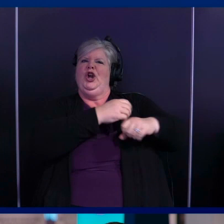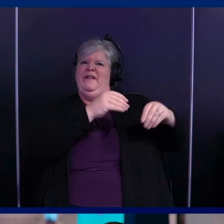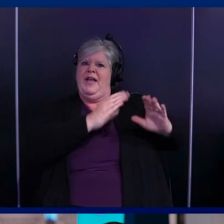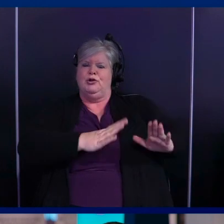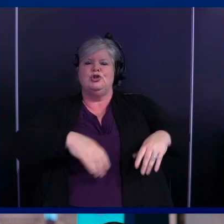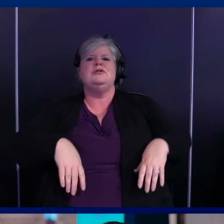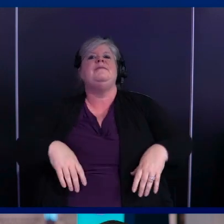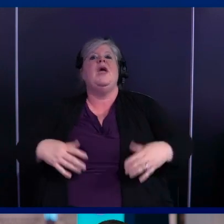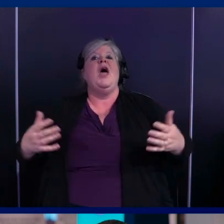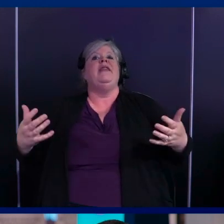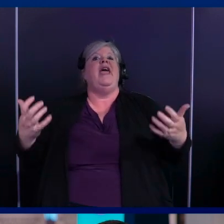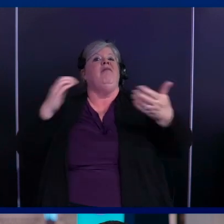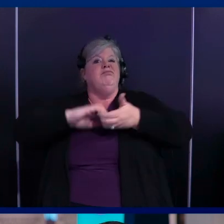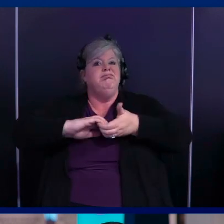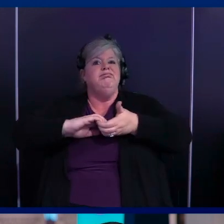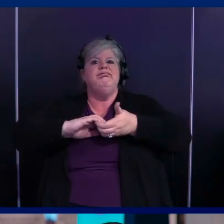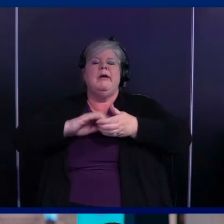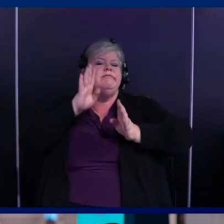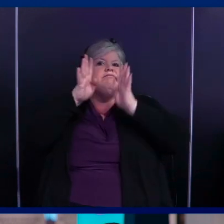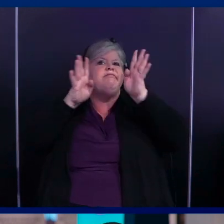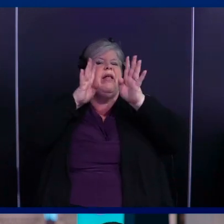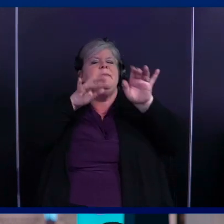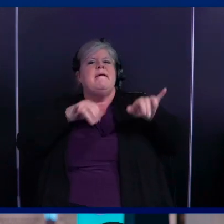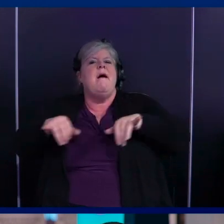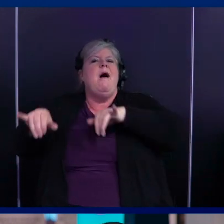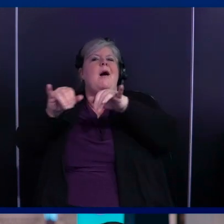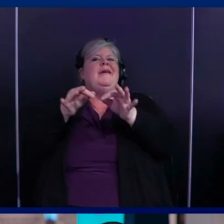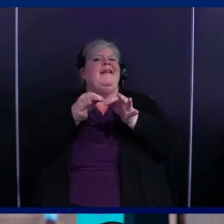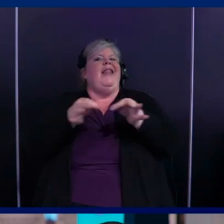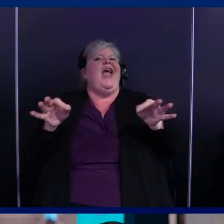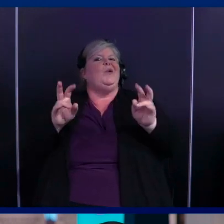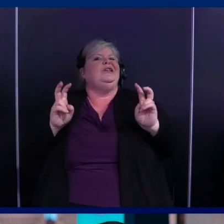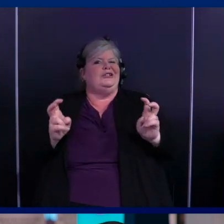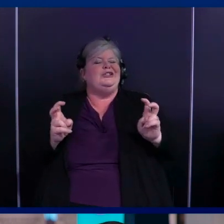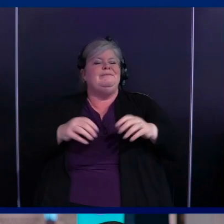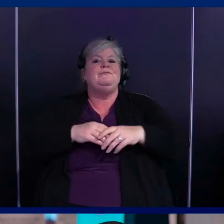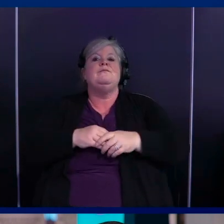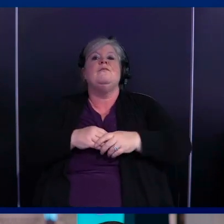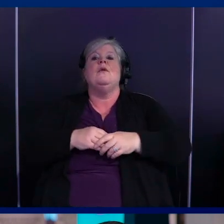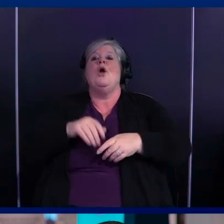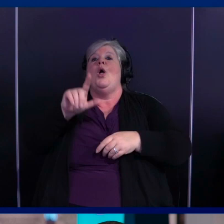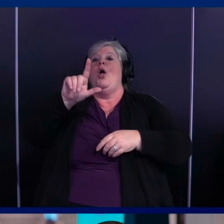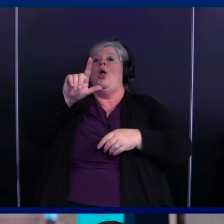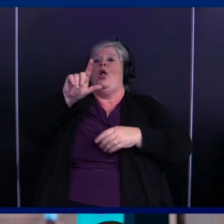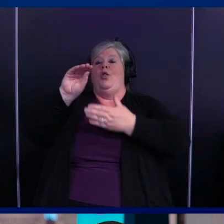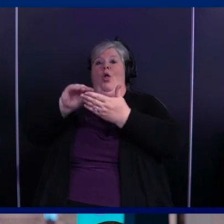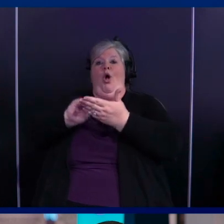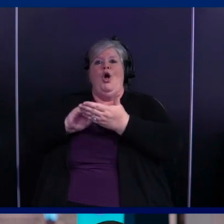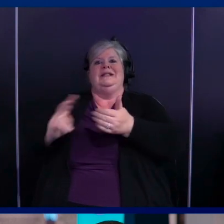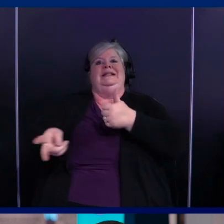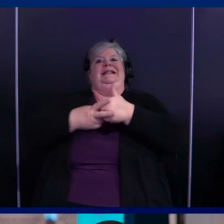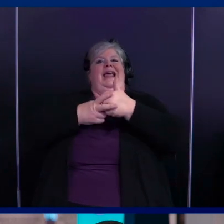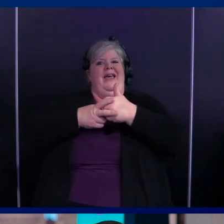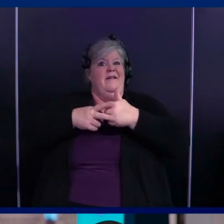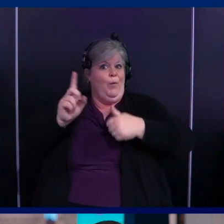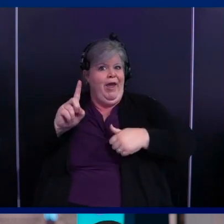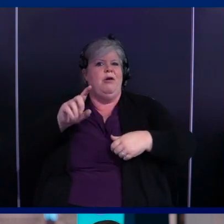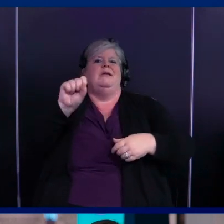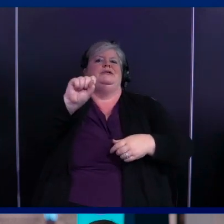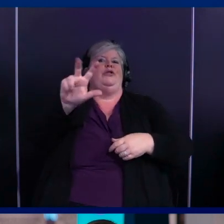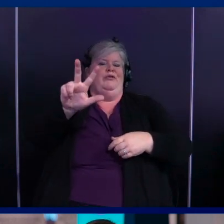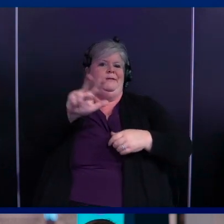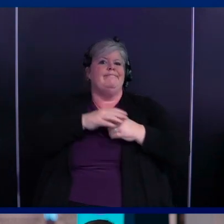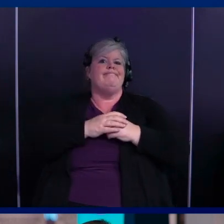common language for everyone to be speaking. And then the logs are saved to S3. So here I